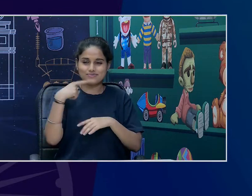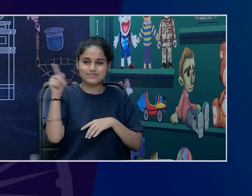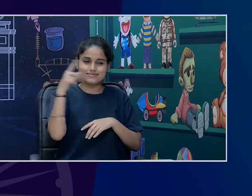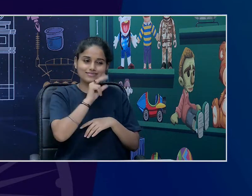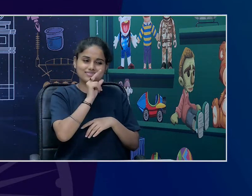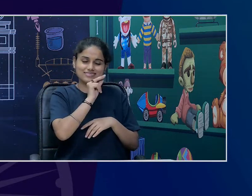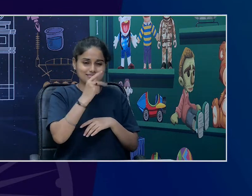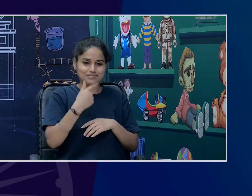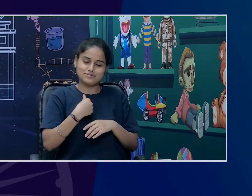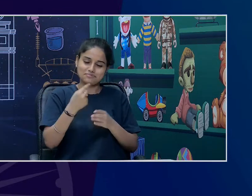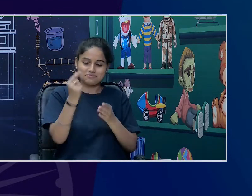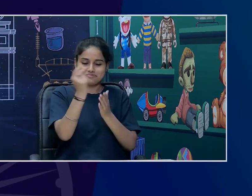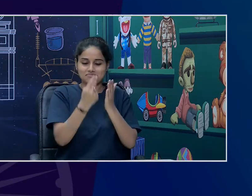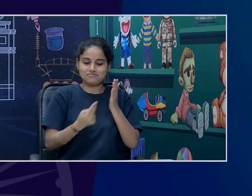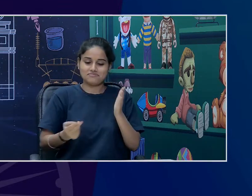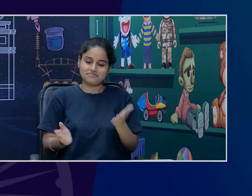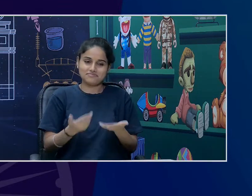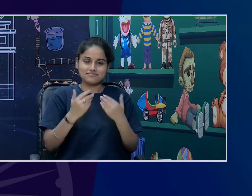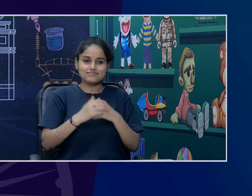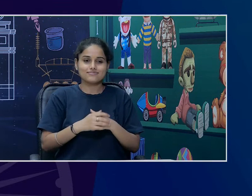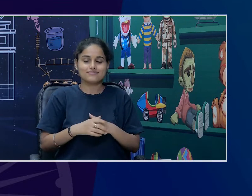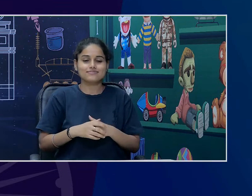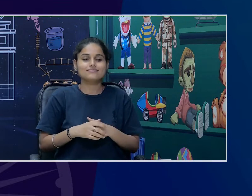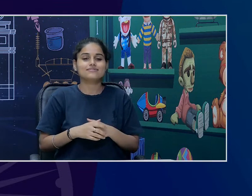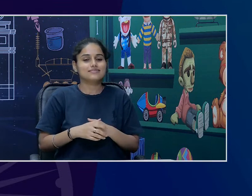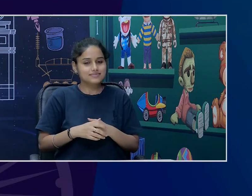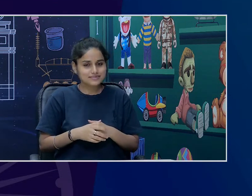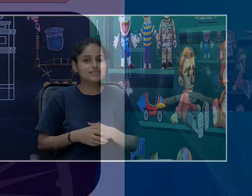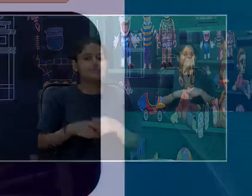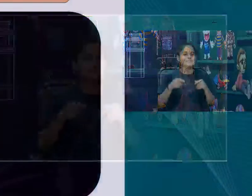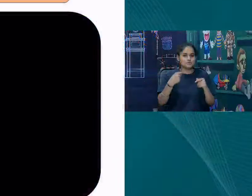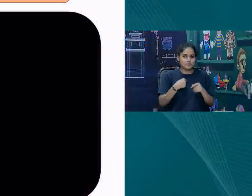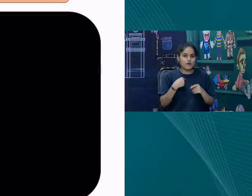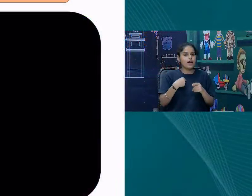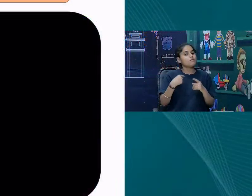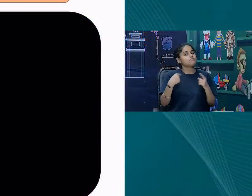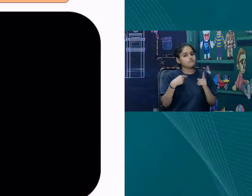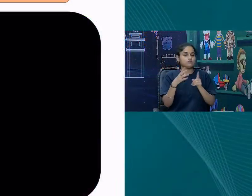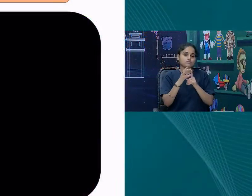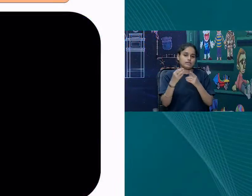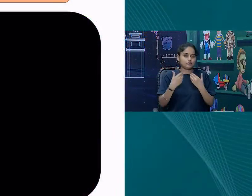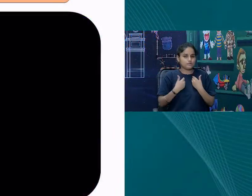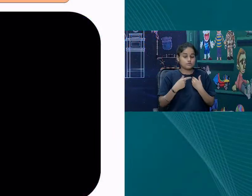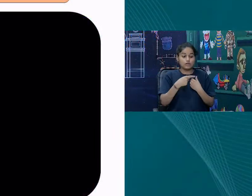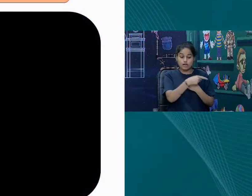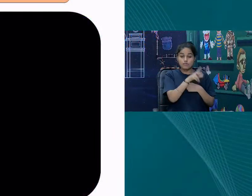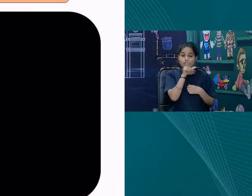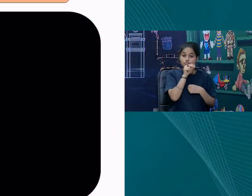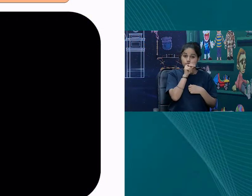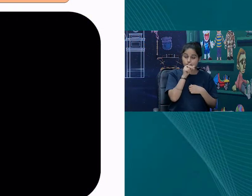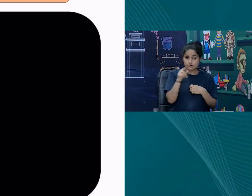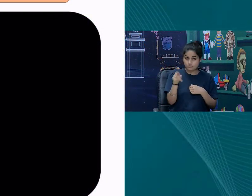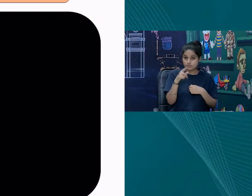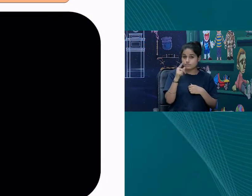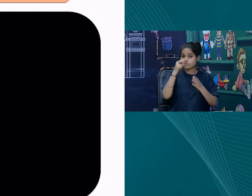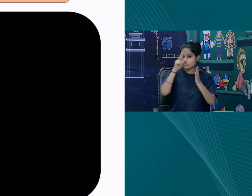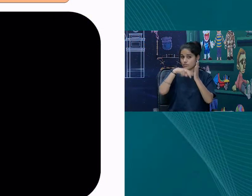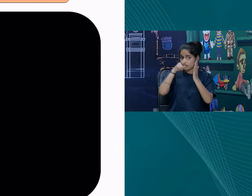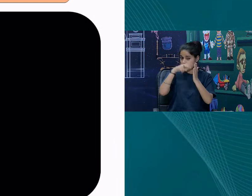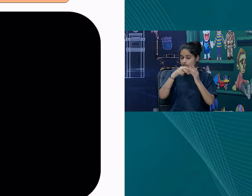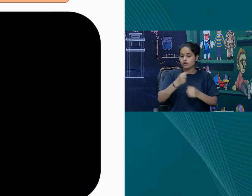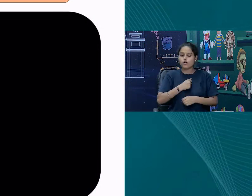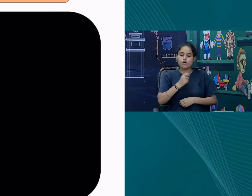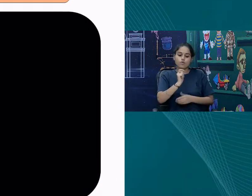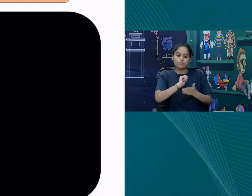just trying to give it a look. So now you read it out and I'll do this activity. Okay, now I will read for